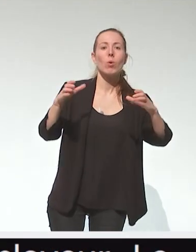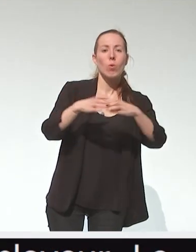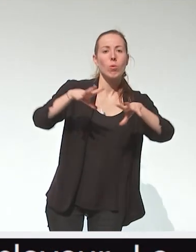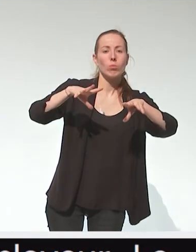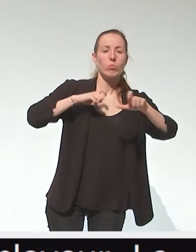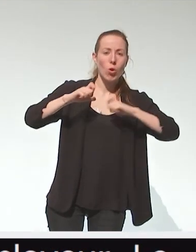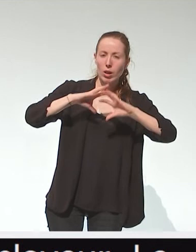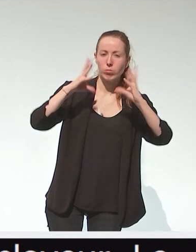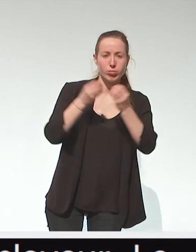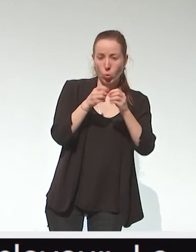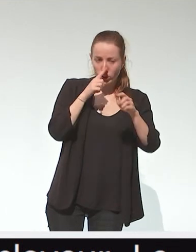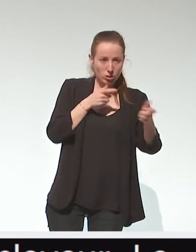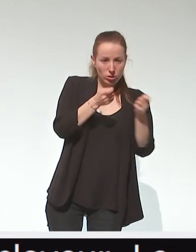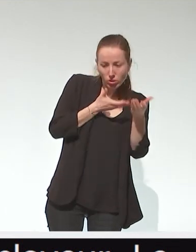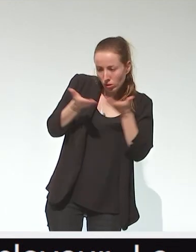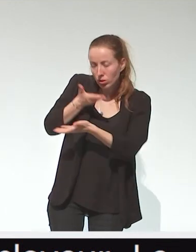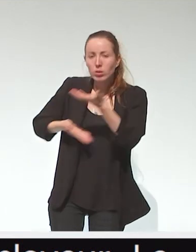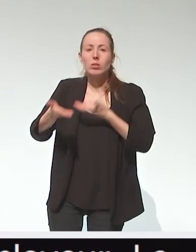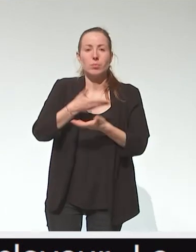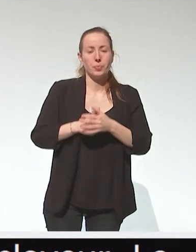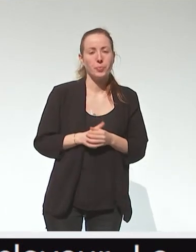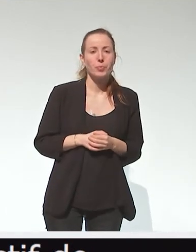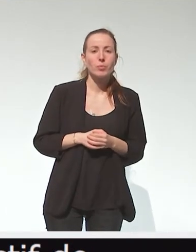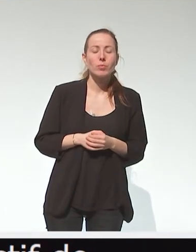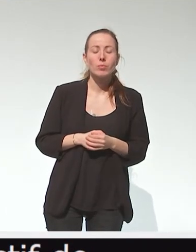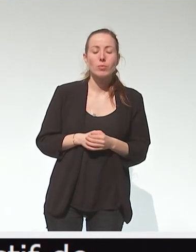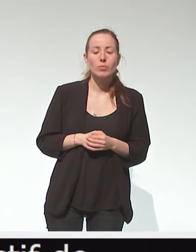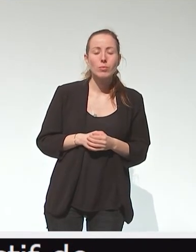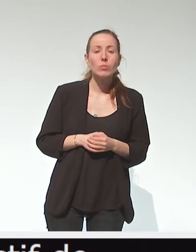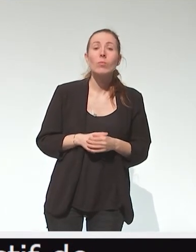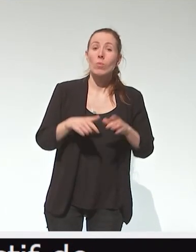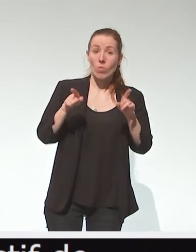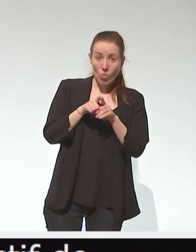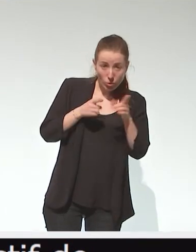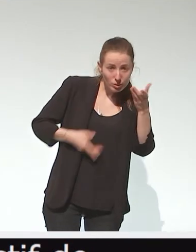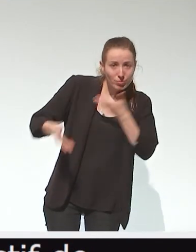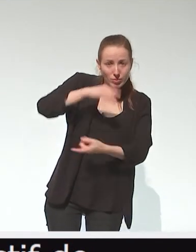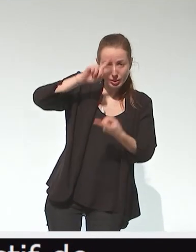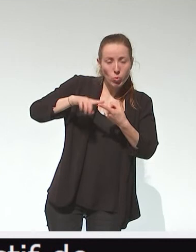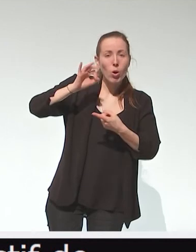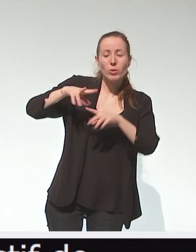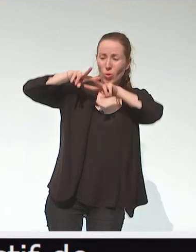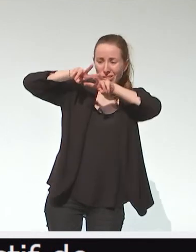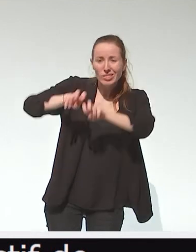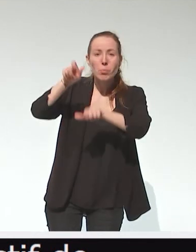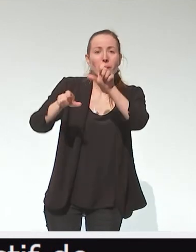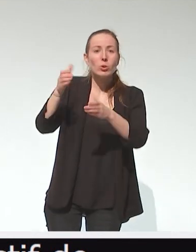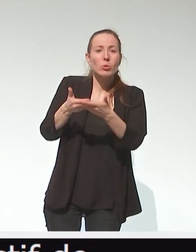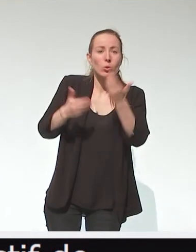with. So we talked about many things, including the